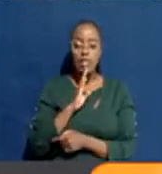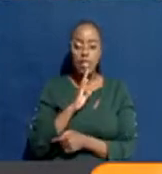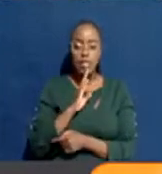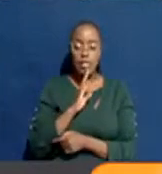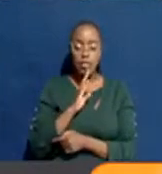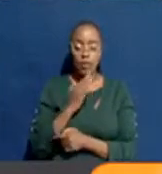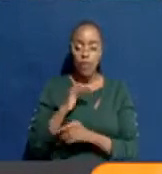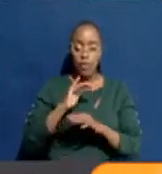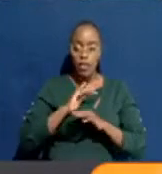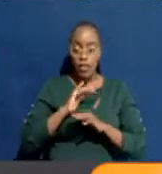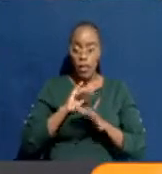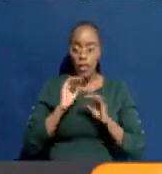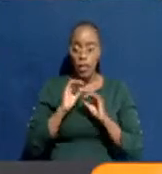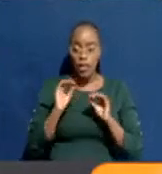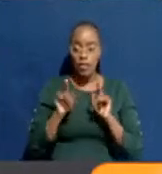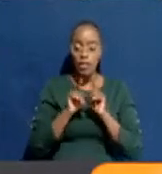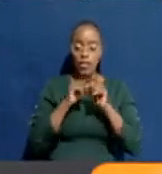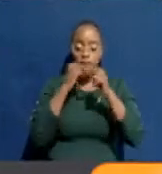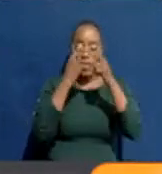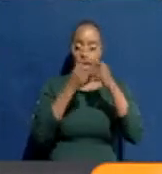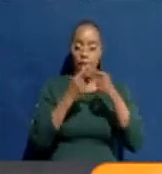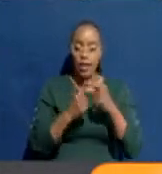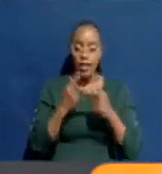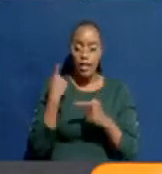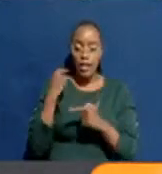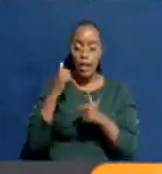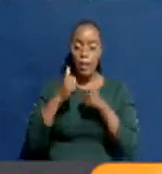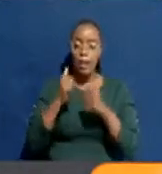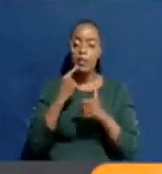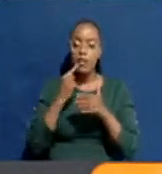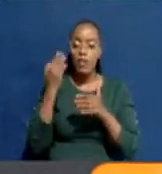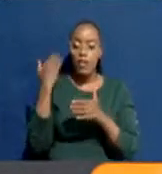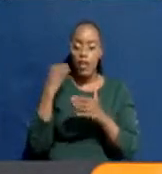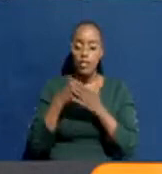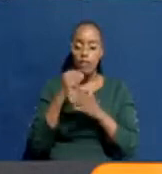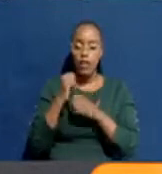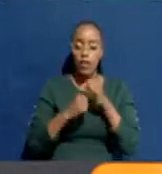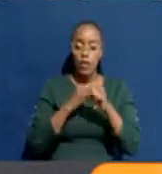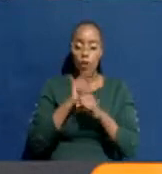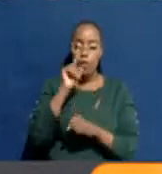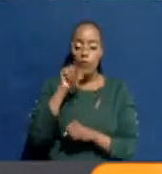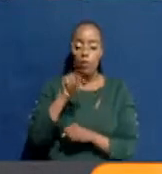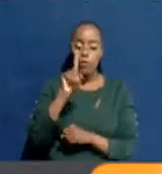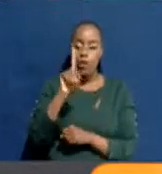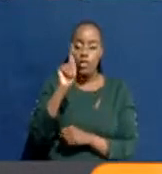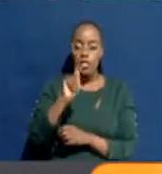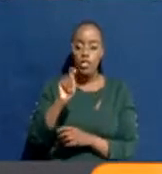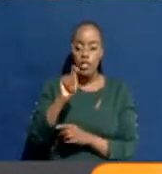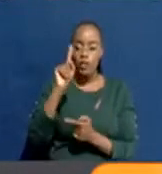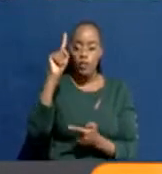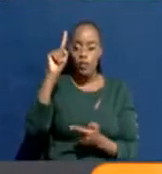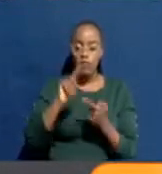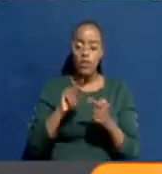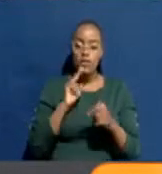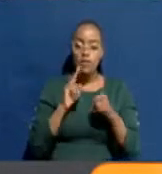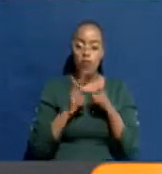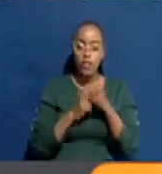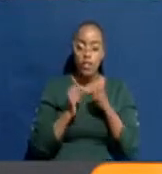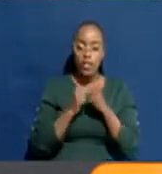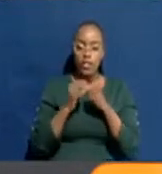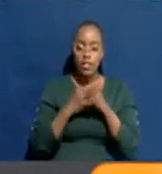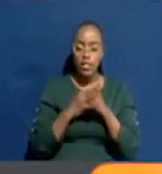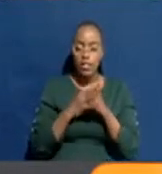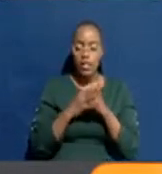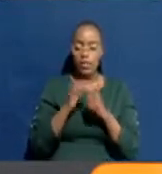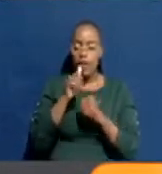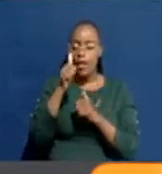of deficit. In terms of aggregate figure, as I said, last financial year was 1.1 trillion. We have brought it down to 718. What